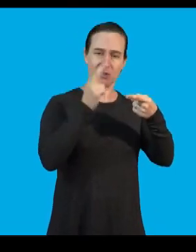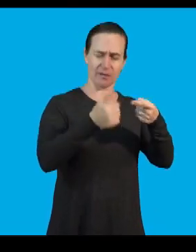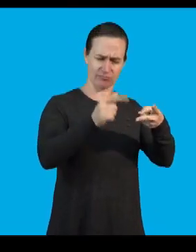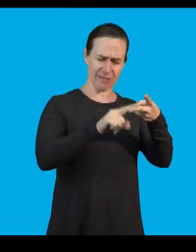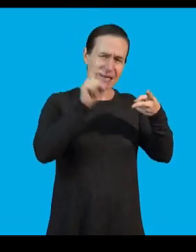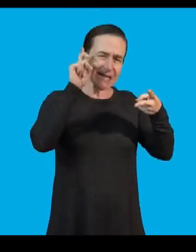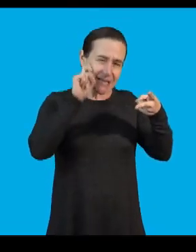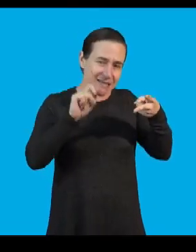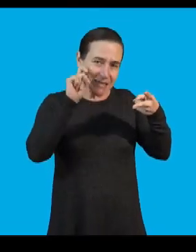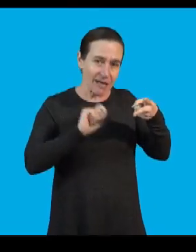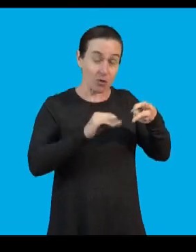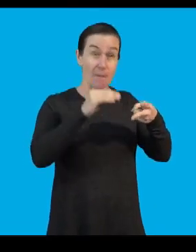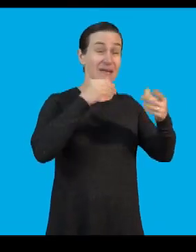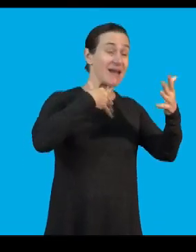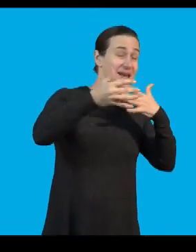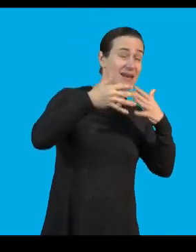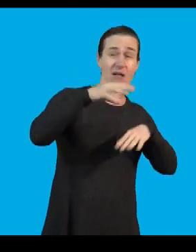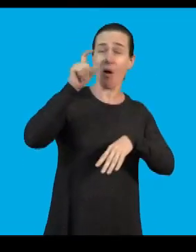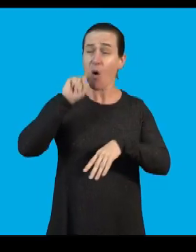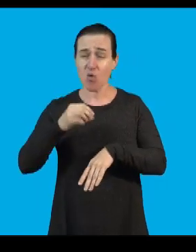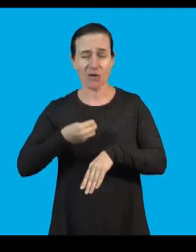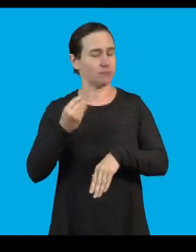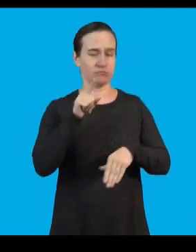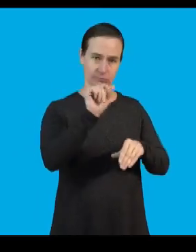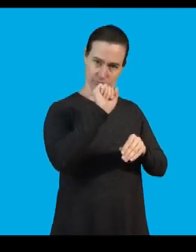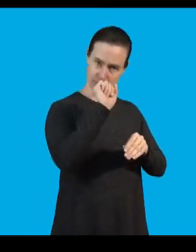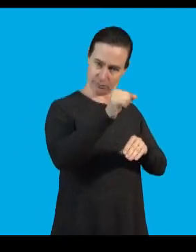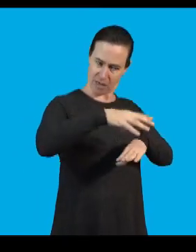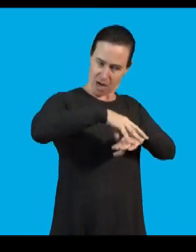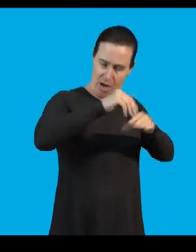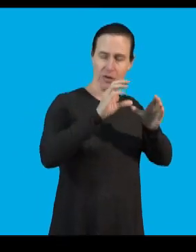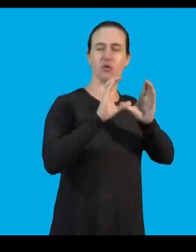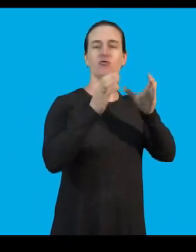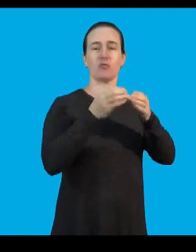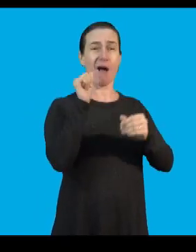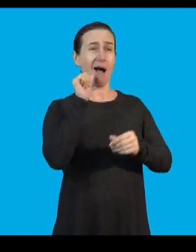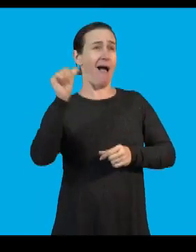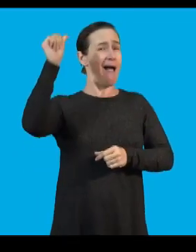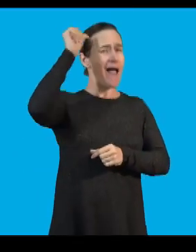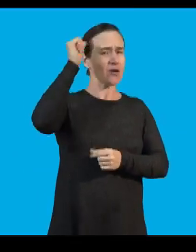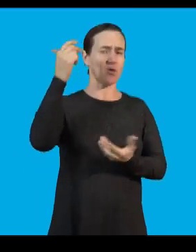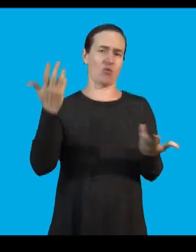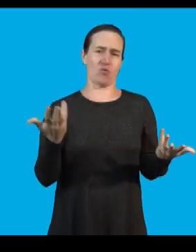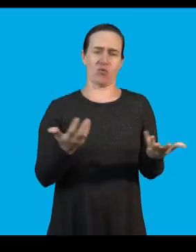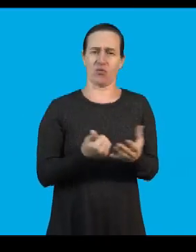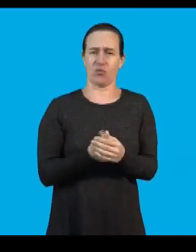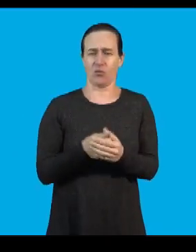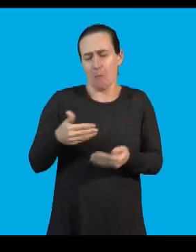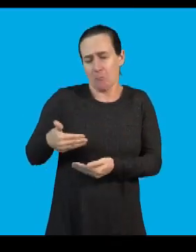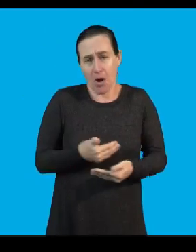for. Teenagers, remember, it's a specific group that you're dealing with there. So it's not your adults, it's